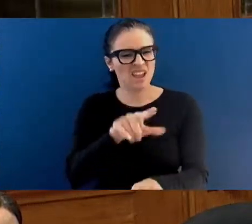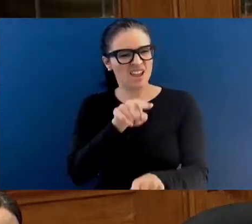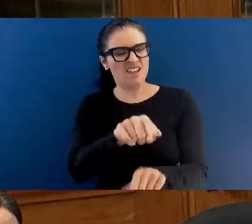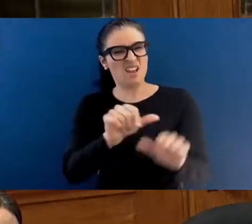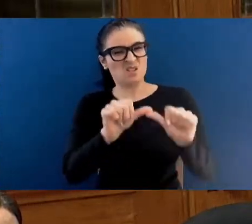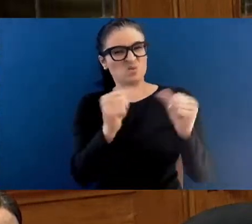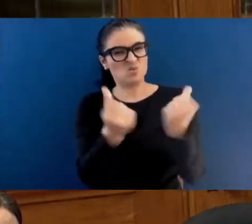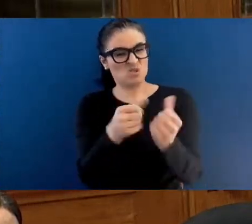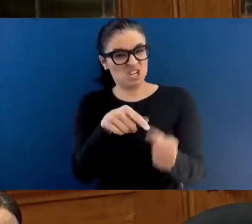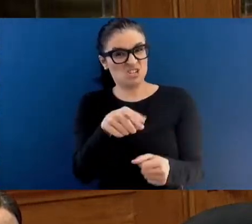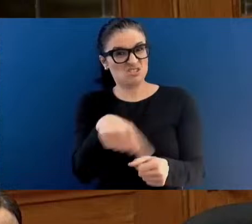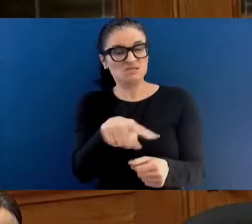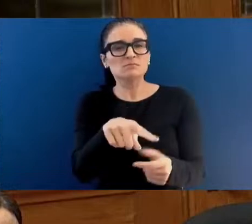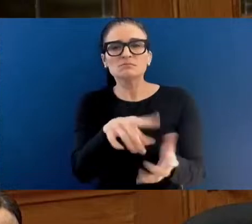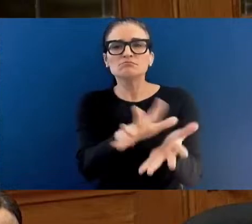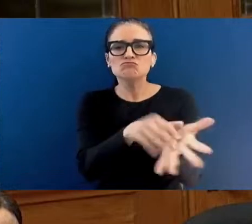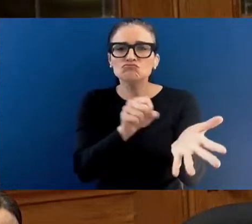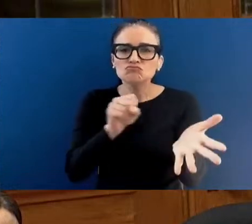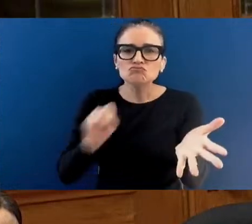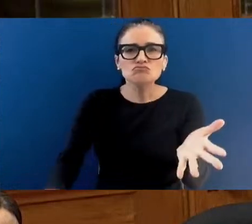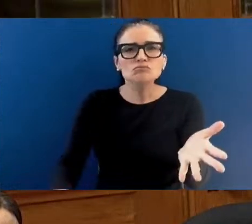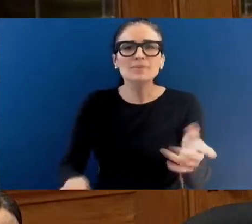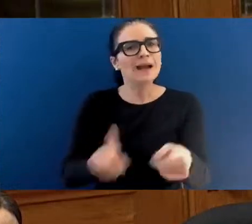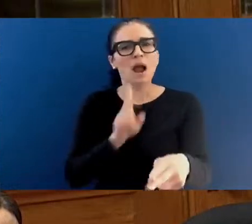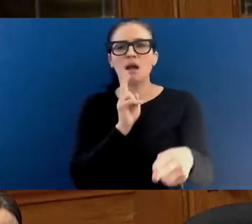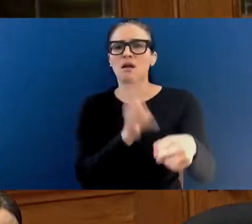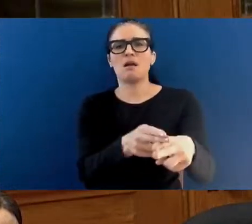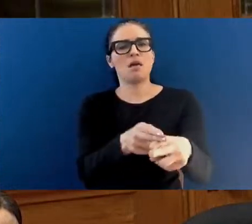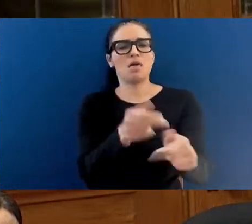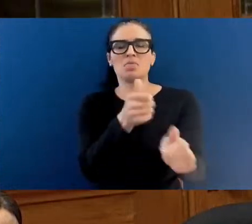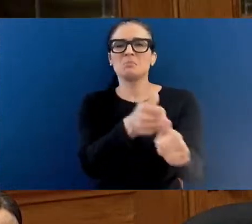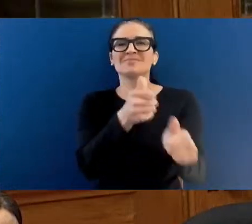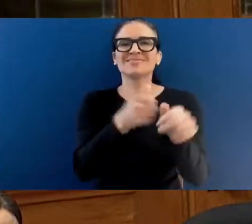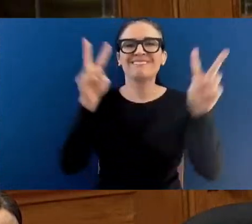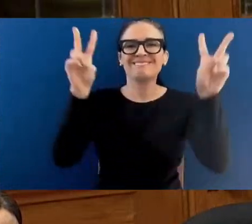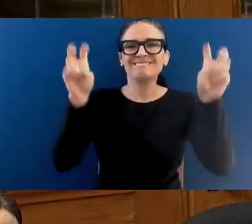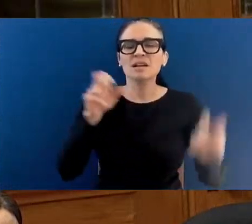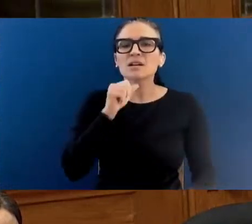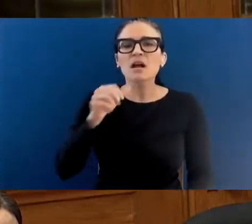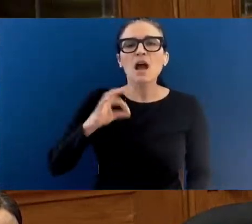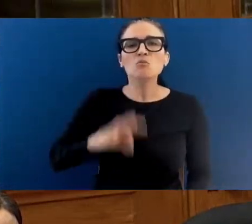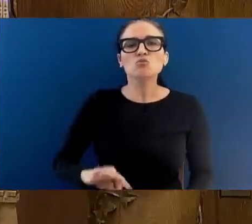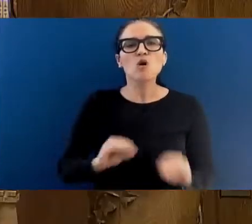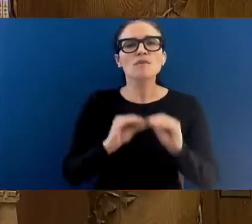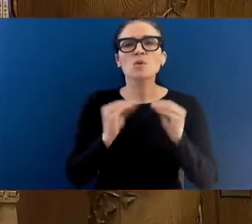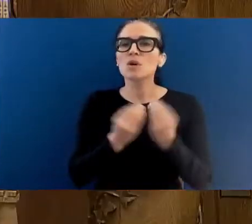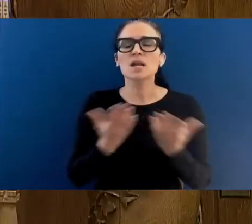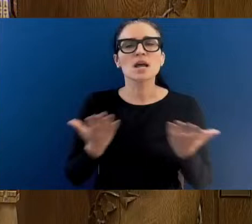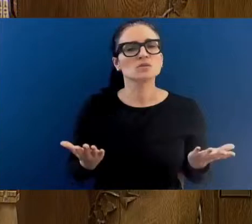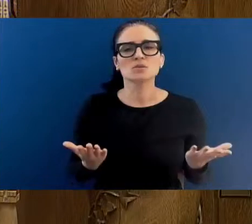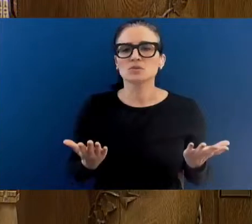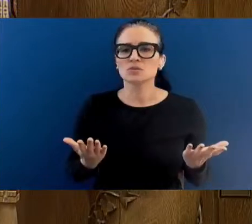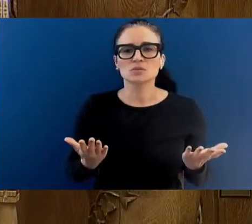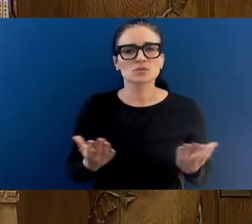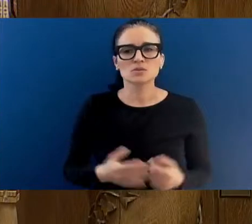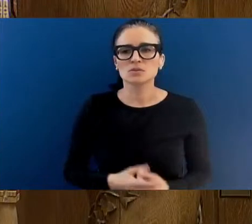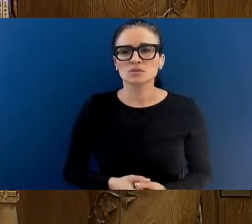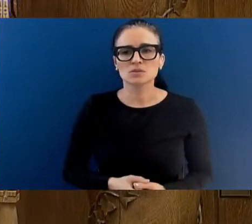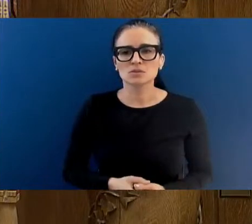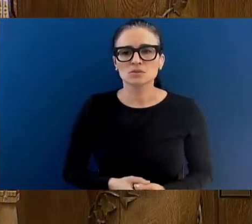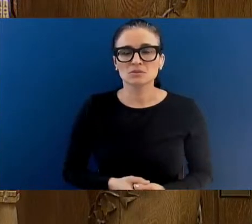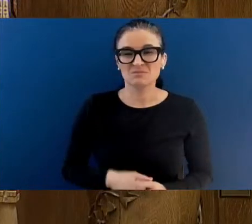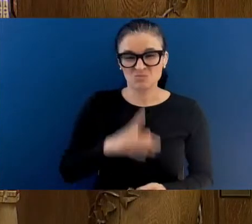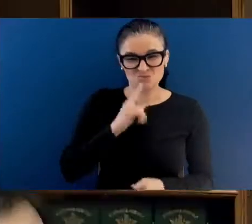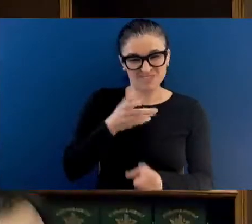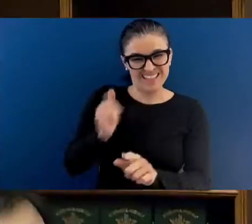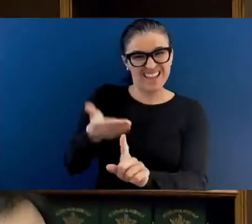deport Charlotte Cates, who is in fact an American citizen? Minister. Thank you very